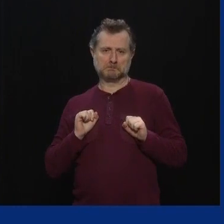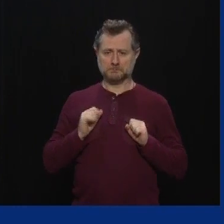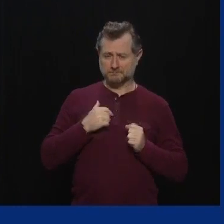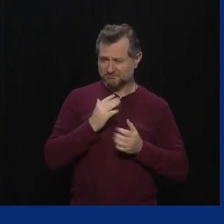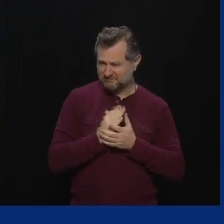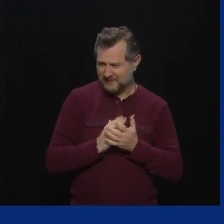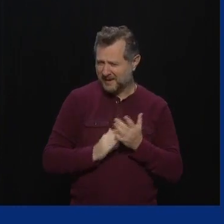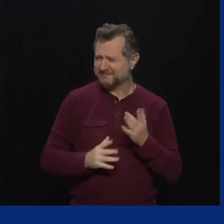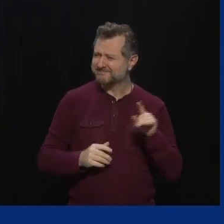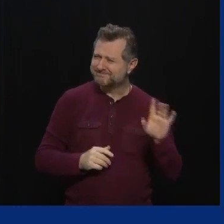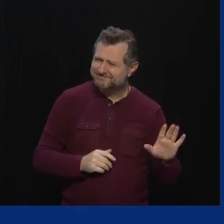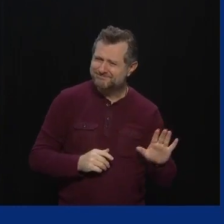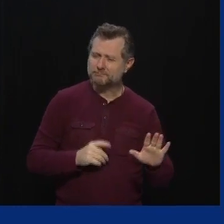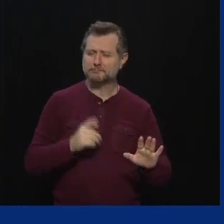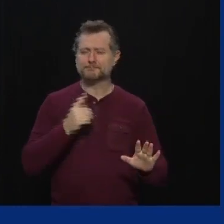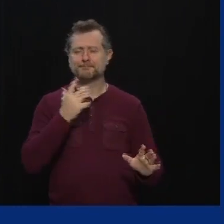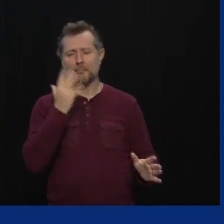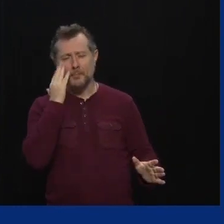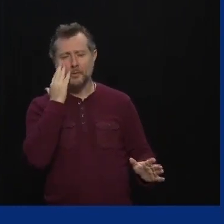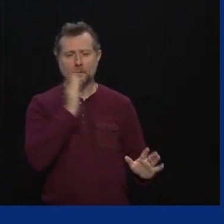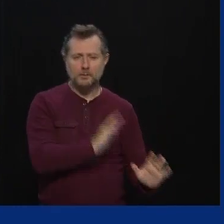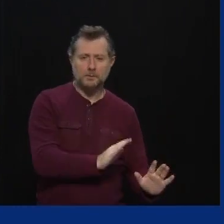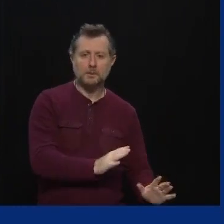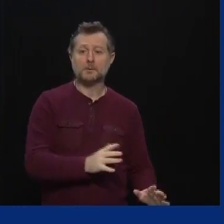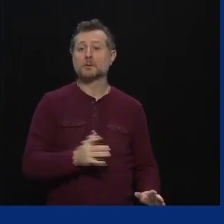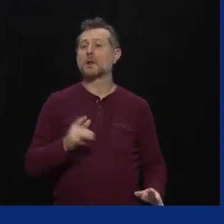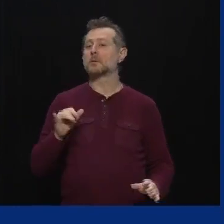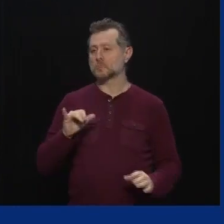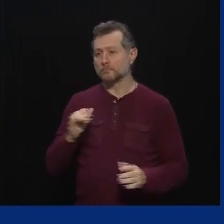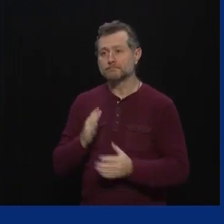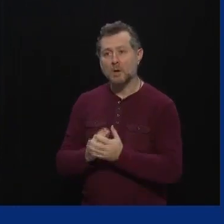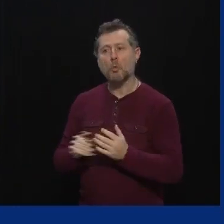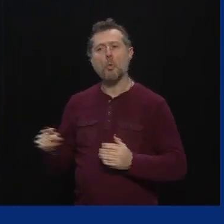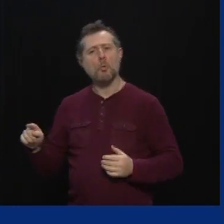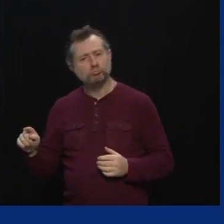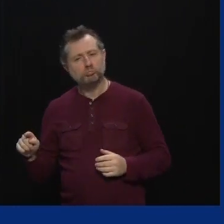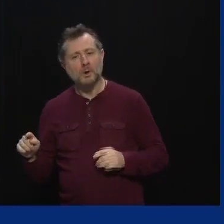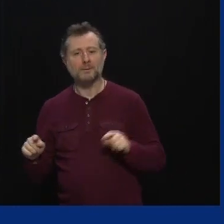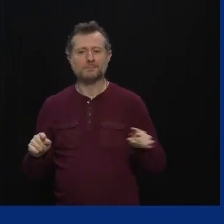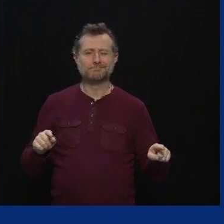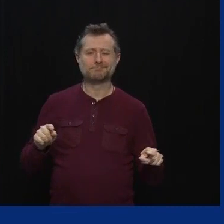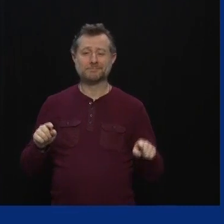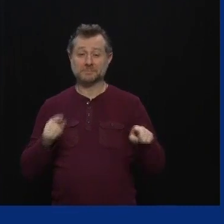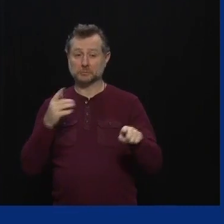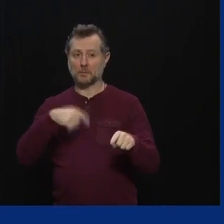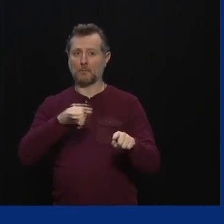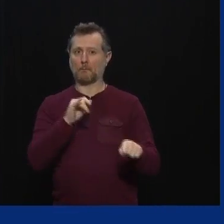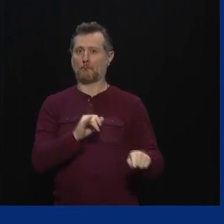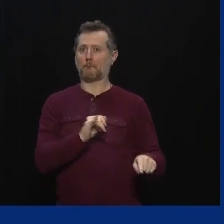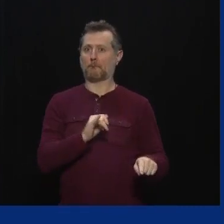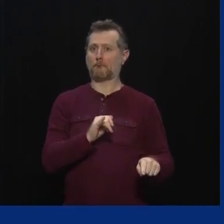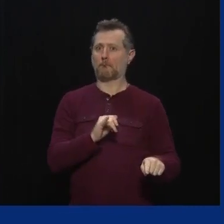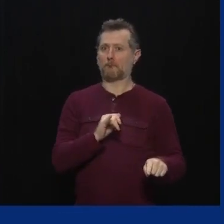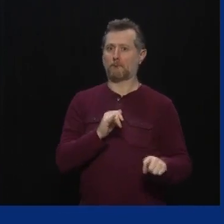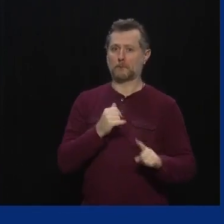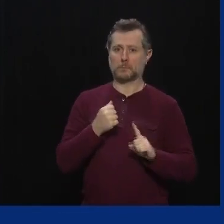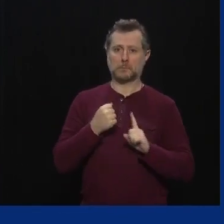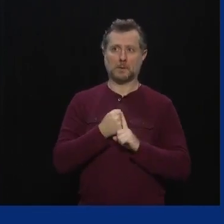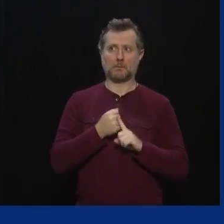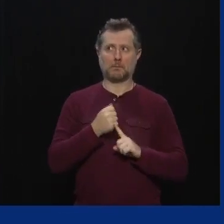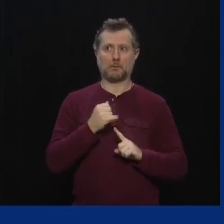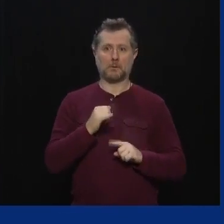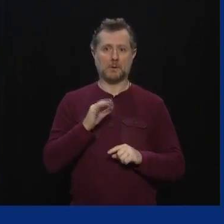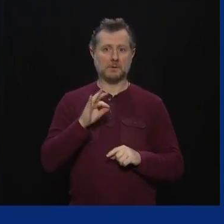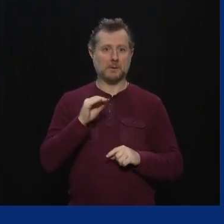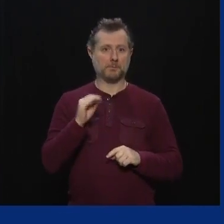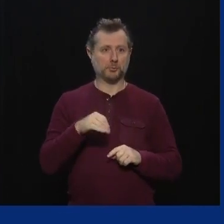I thank them as well. I truly thank them as well. They'll be the reason we get up to 90 before too long. And then the whole purpose